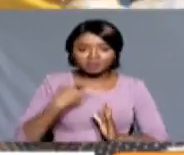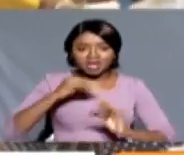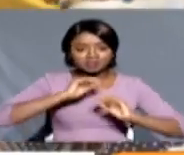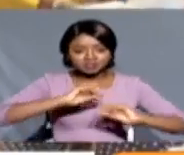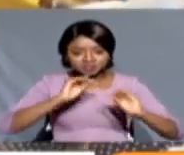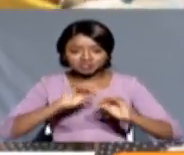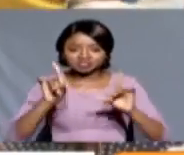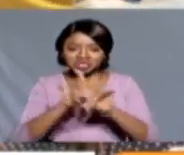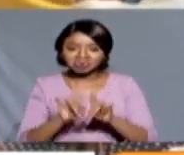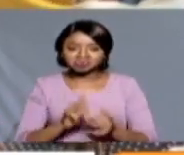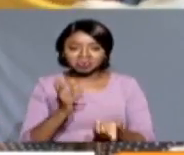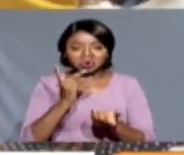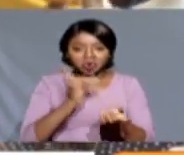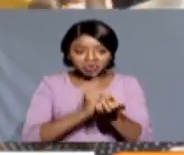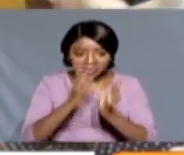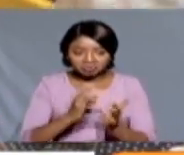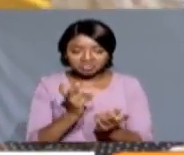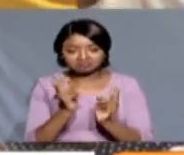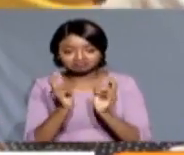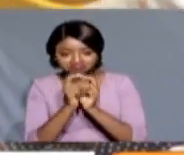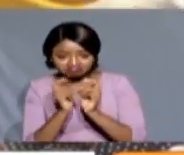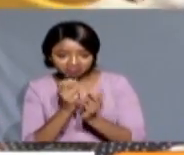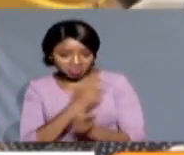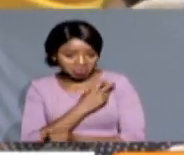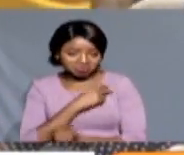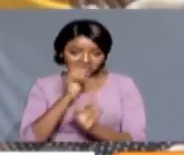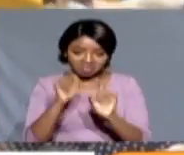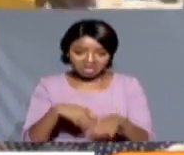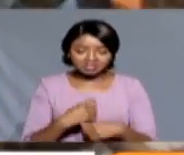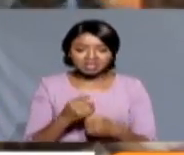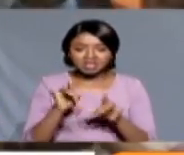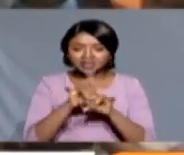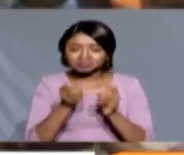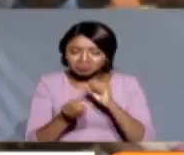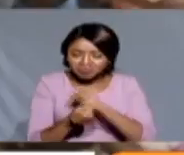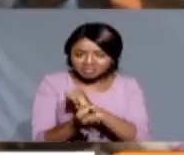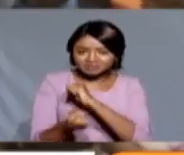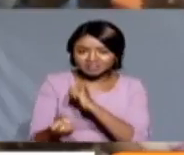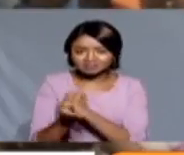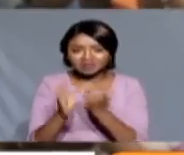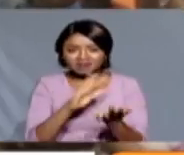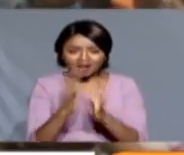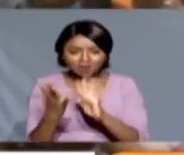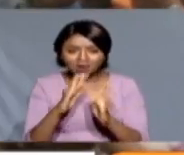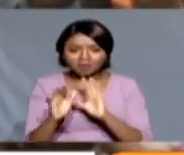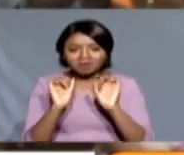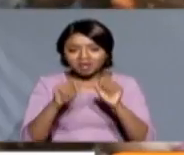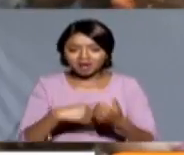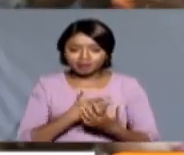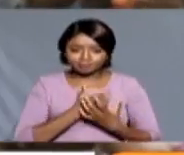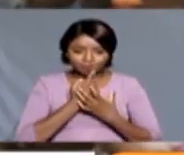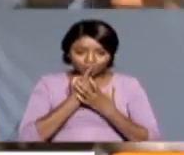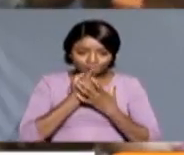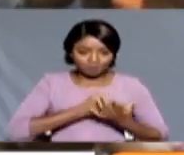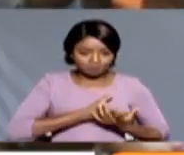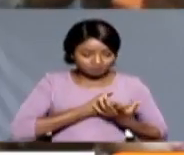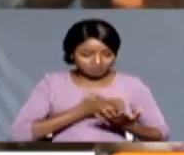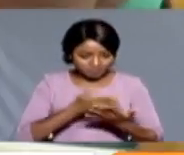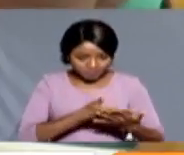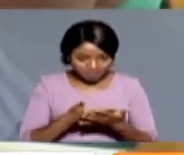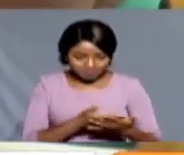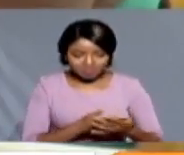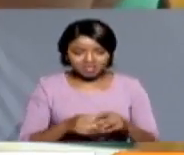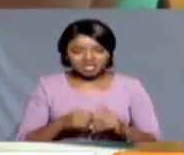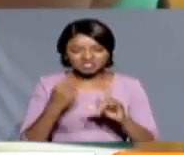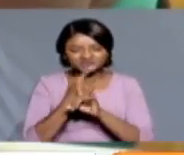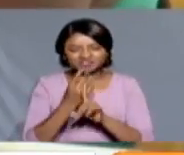doctor consultation on the wider spectrum of issues affecting pregnancy, as well as lessons on lactation and general nutrition.